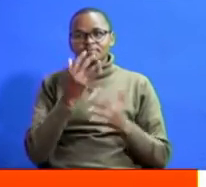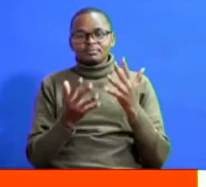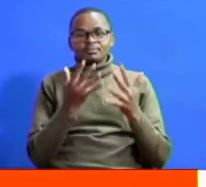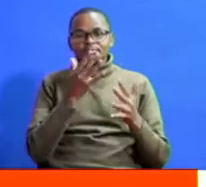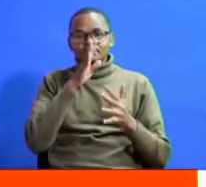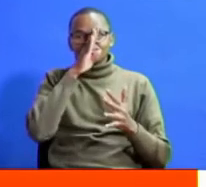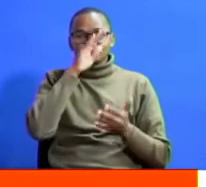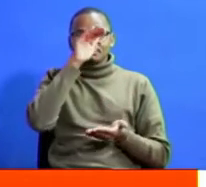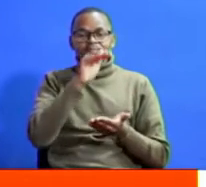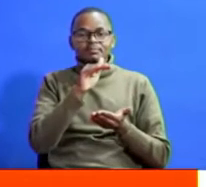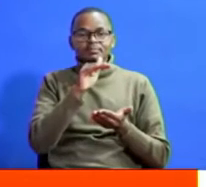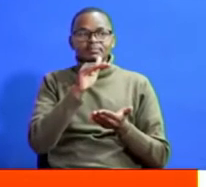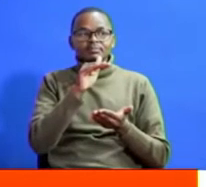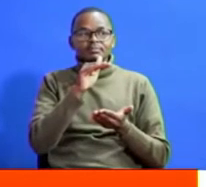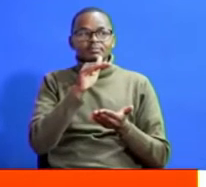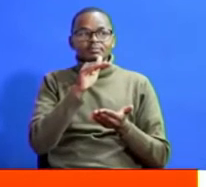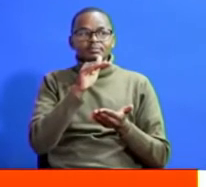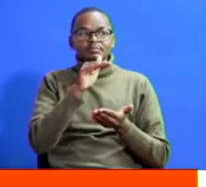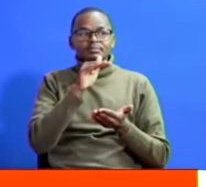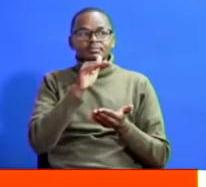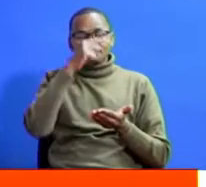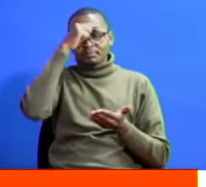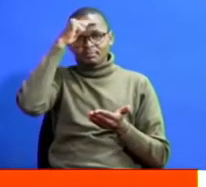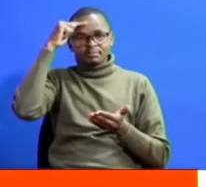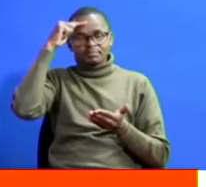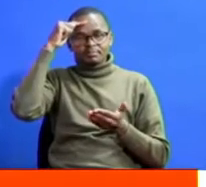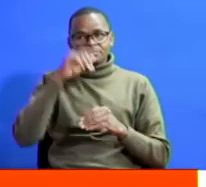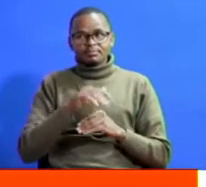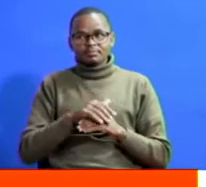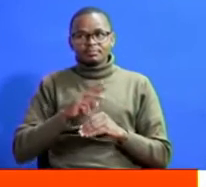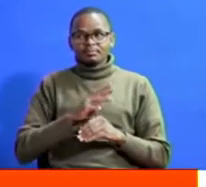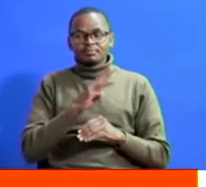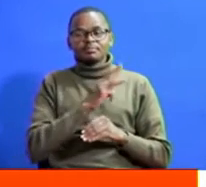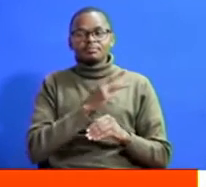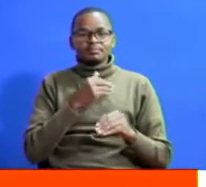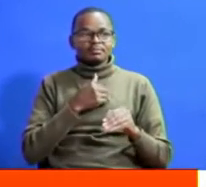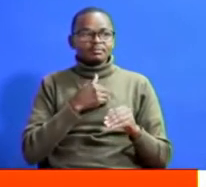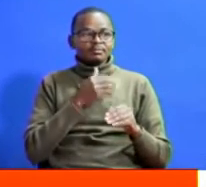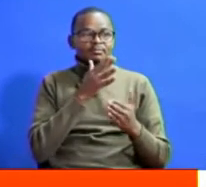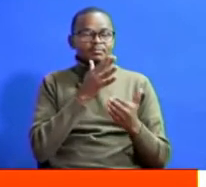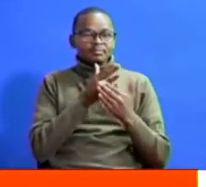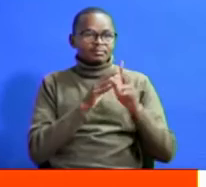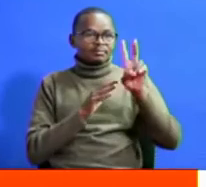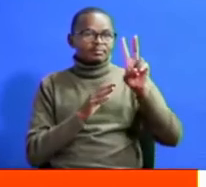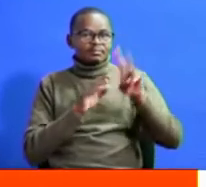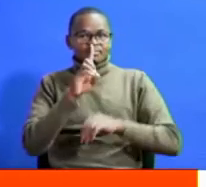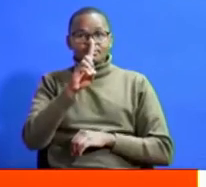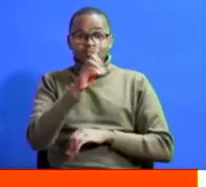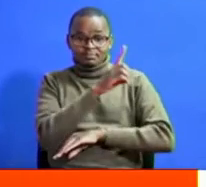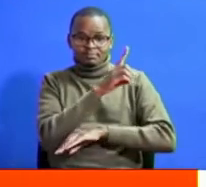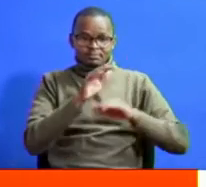probably being narrowed down because we have exactly 21 days to go.